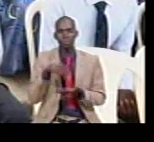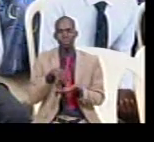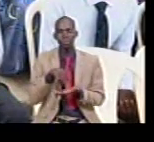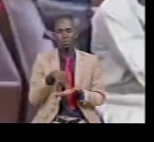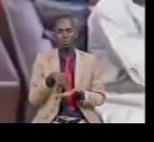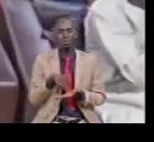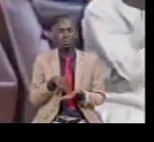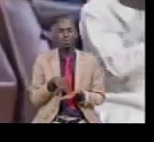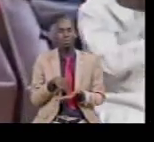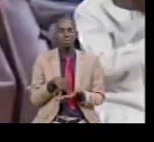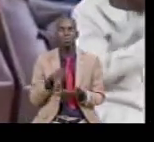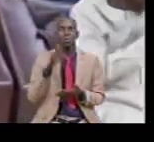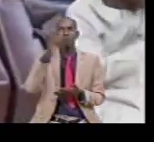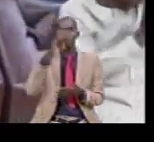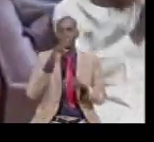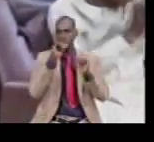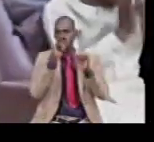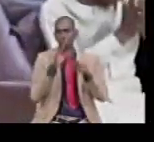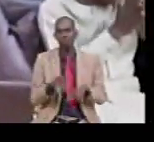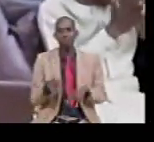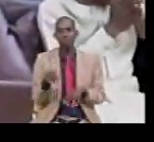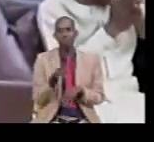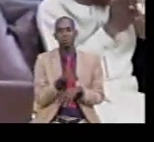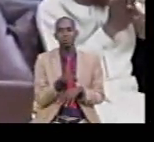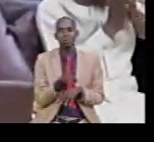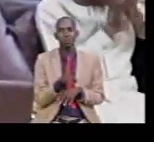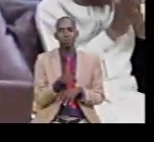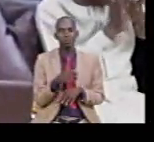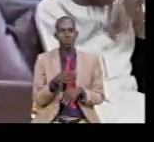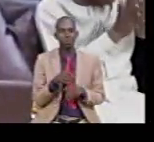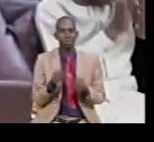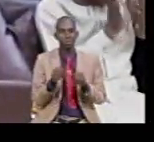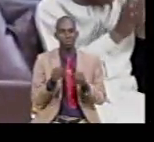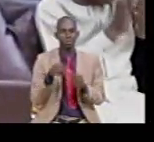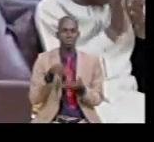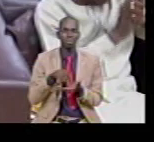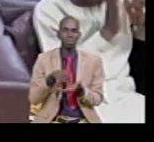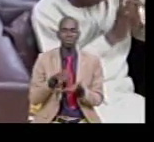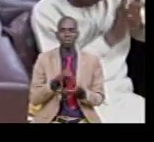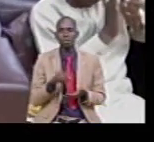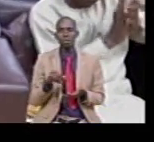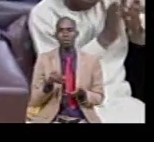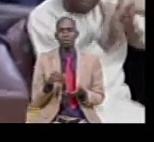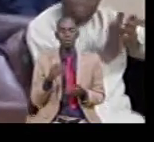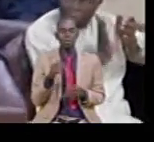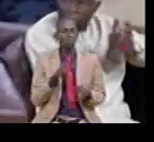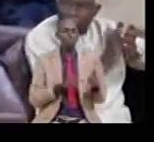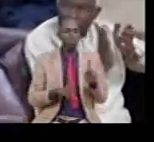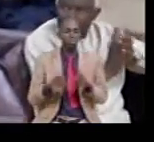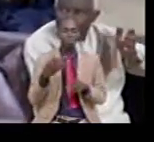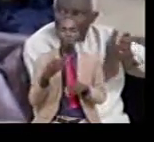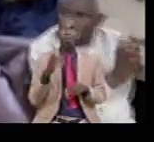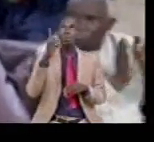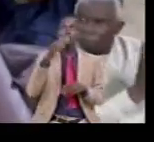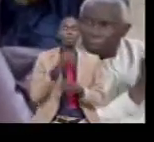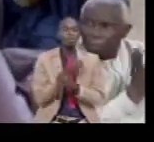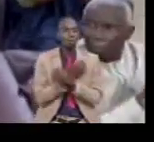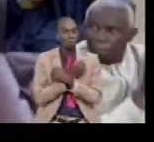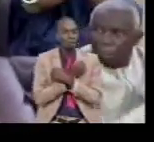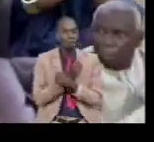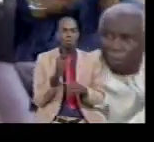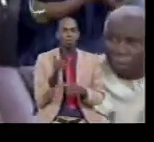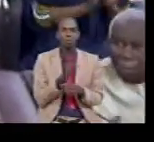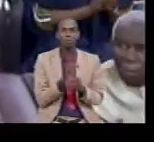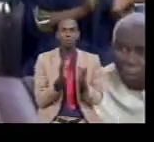God bless you. Oh, stand upon your feet. The people of God love you. Let's put our hands together for them.